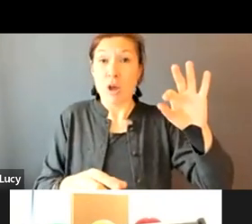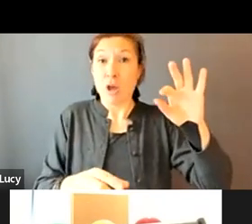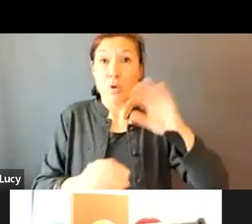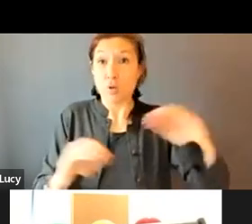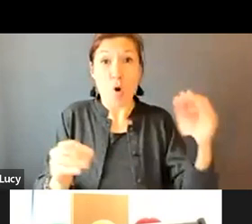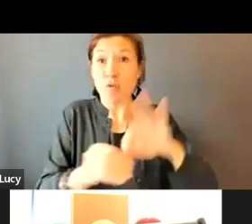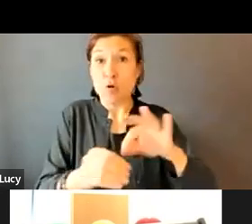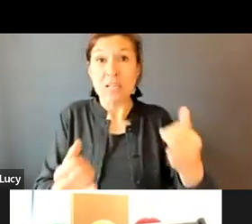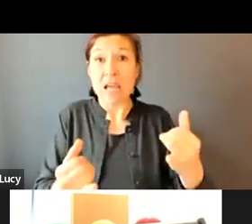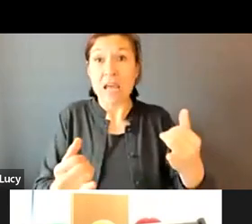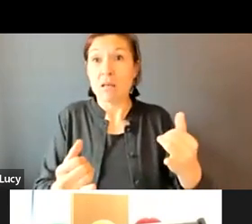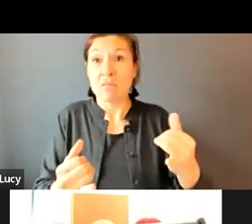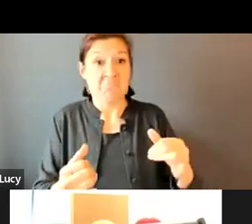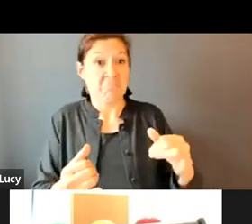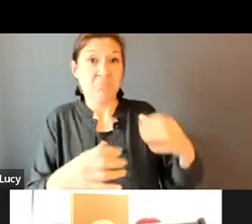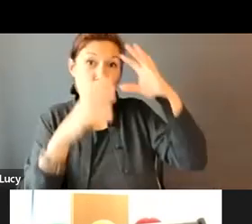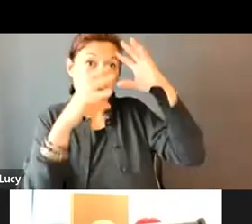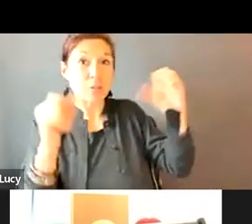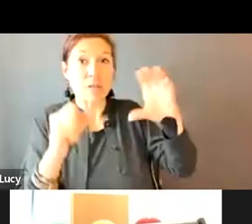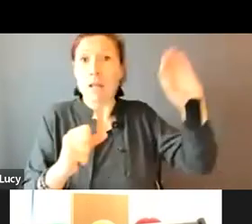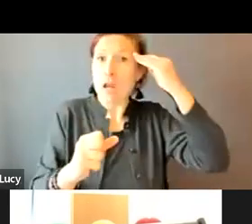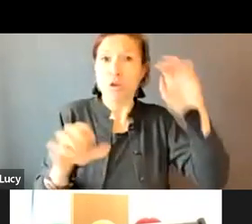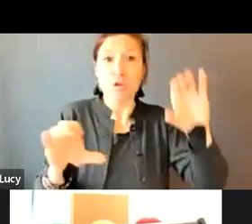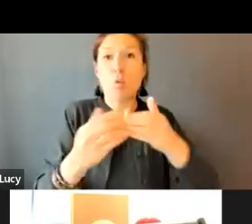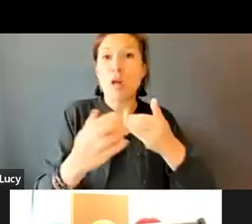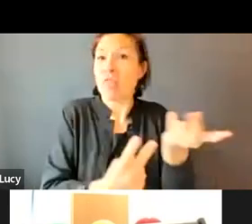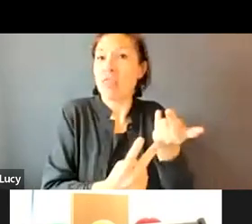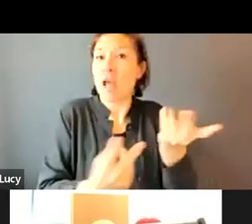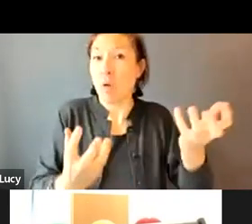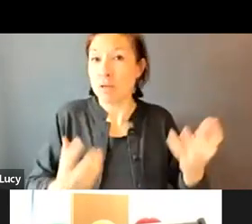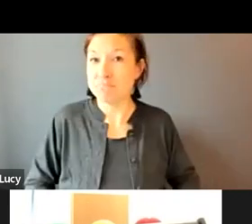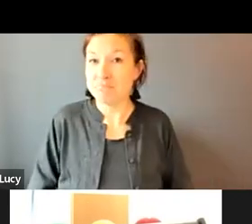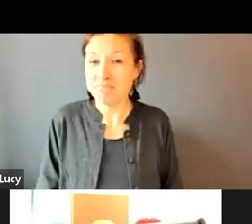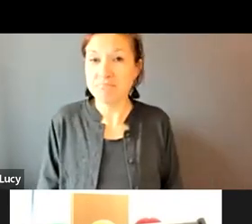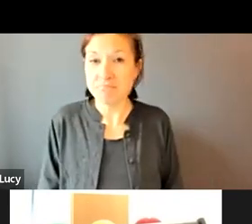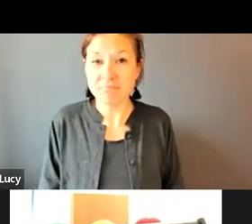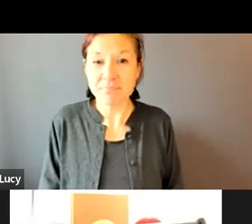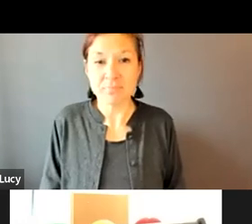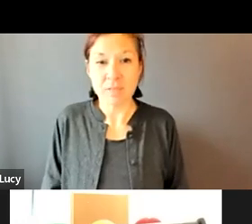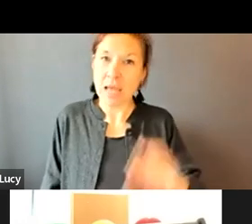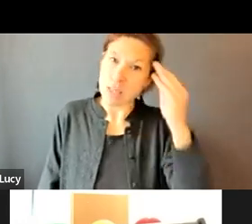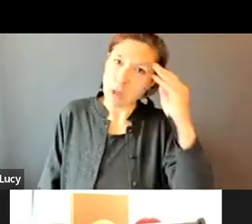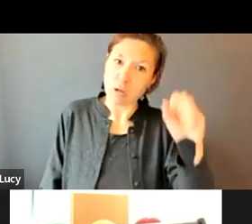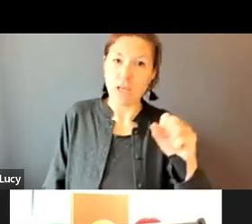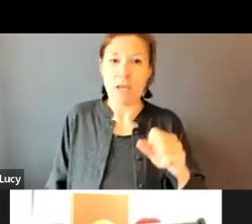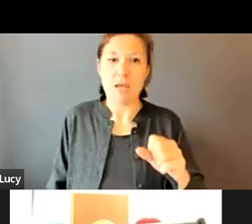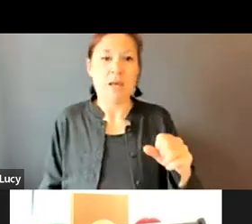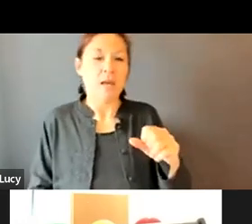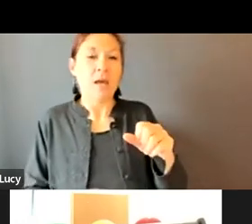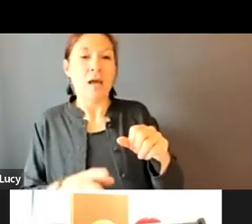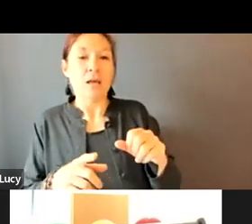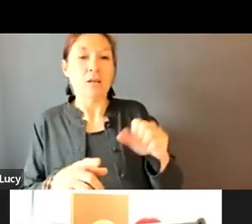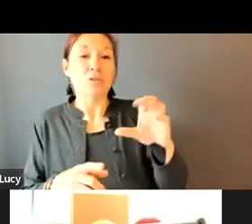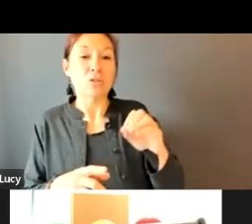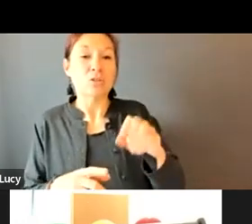mayor can do whatever he or she wants that is correct what what I understand the question to me to be is if the